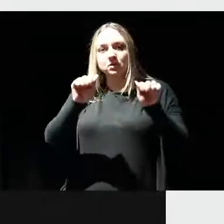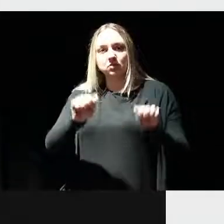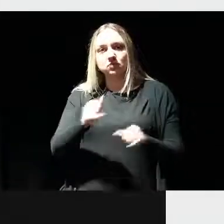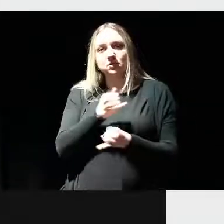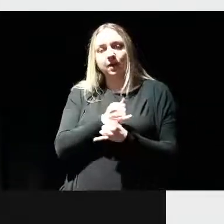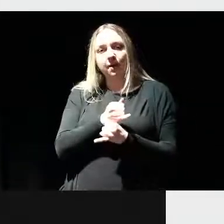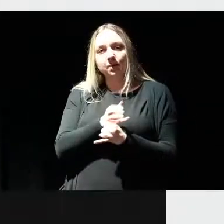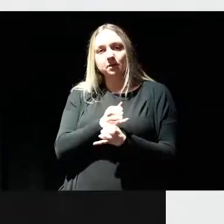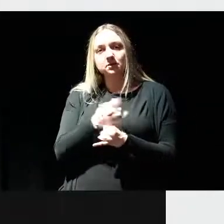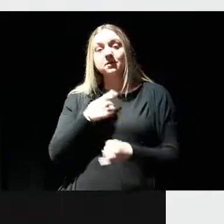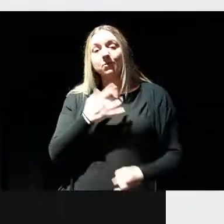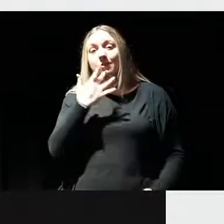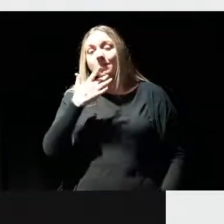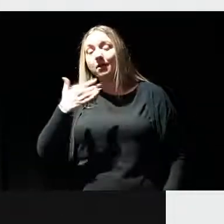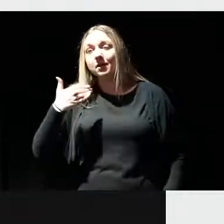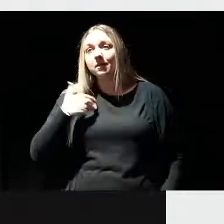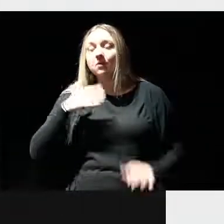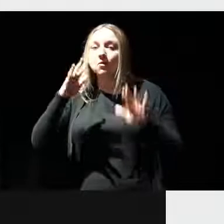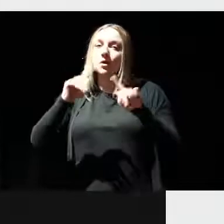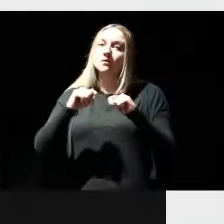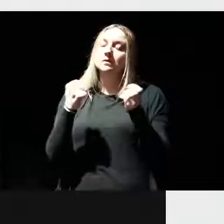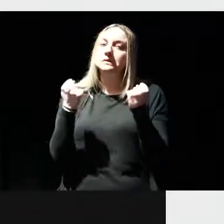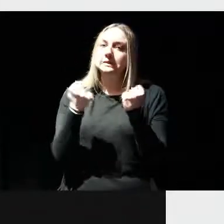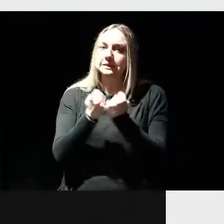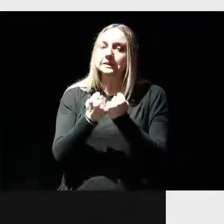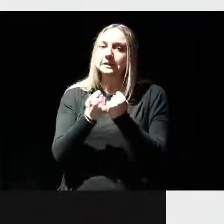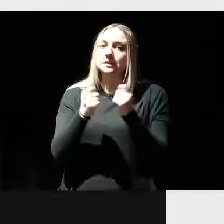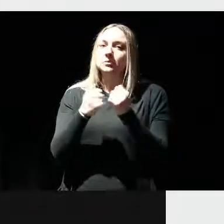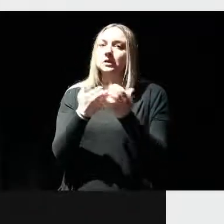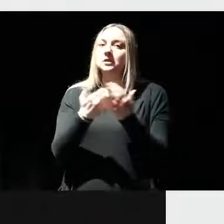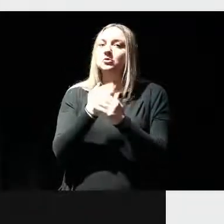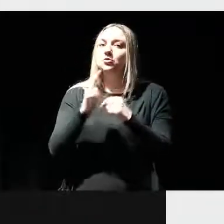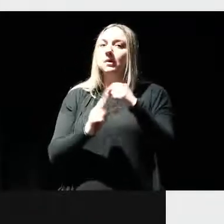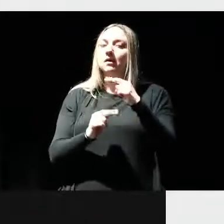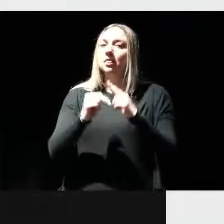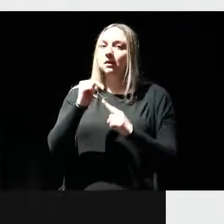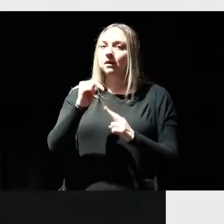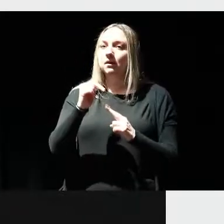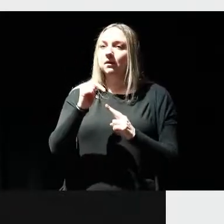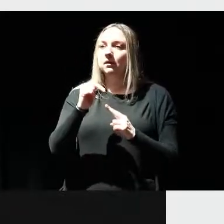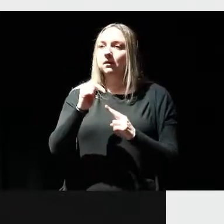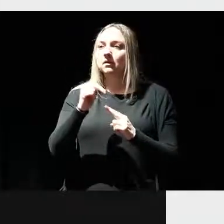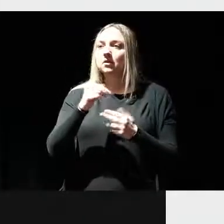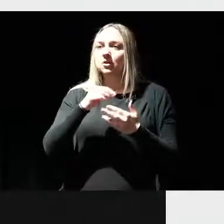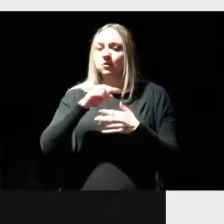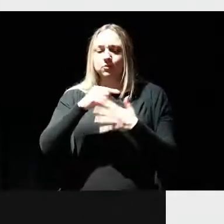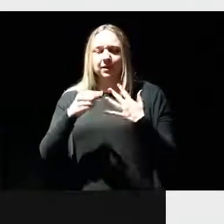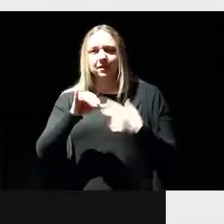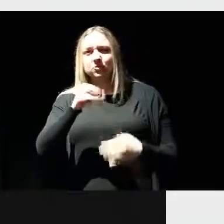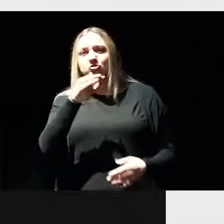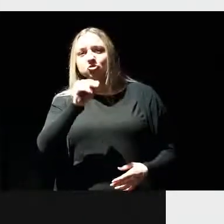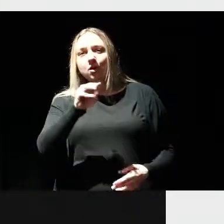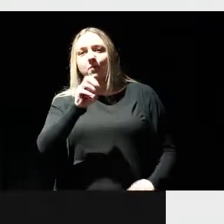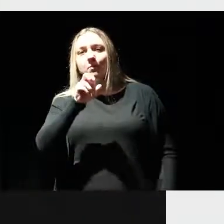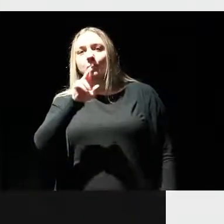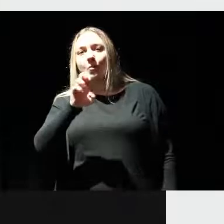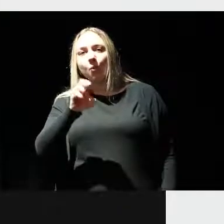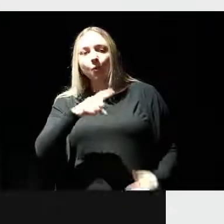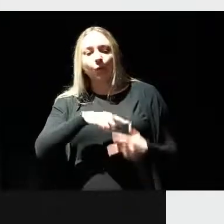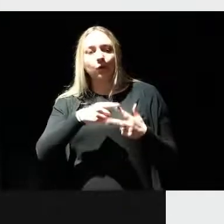a terrific team on the building we're working on here, John Moore, Jim Yarrington,